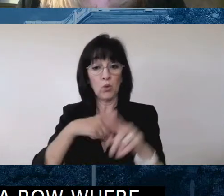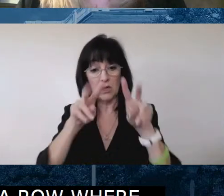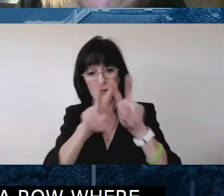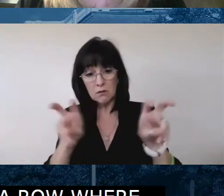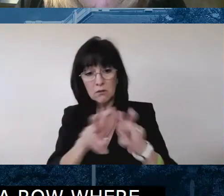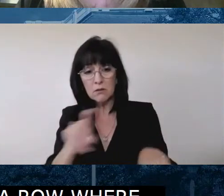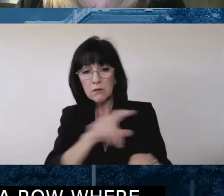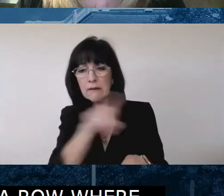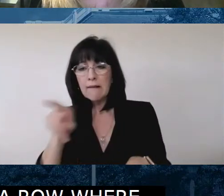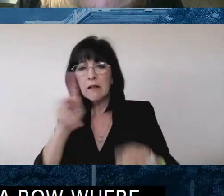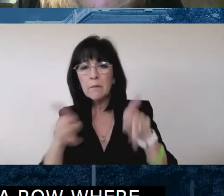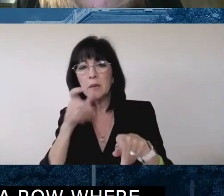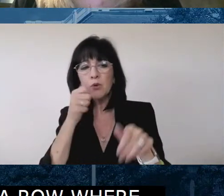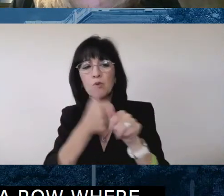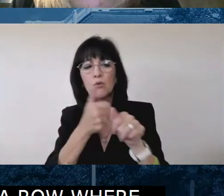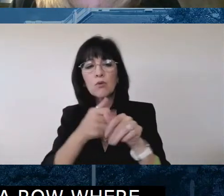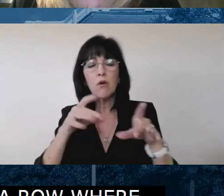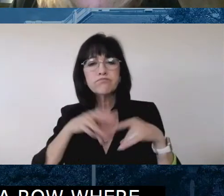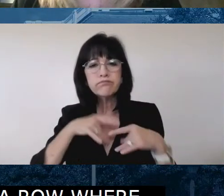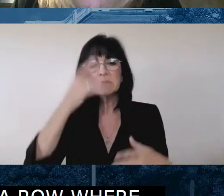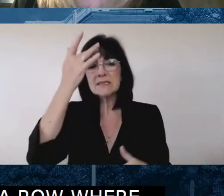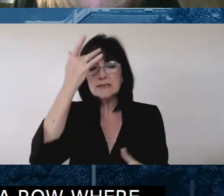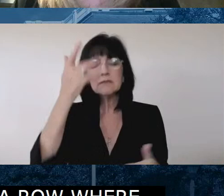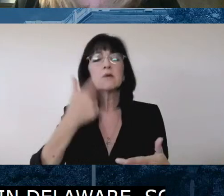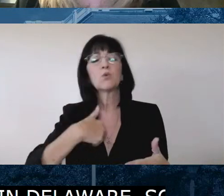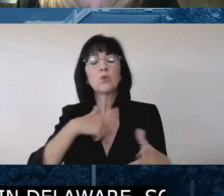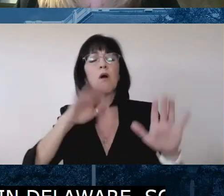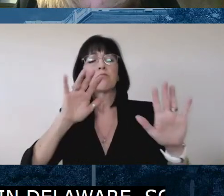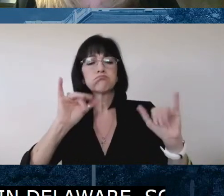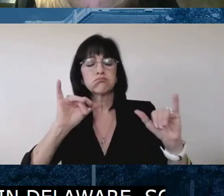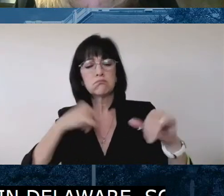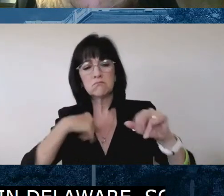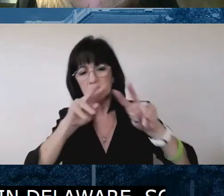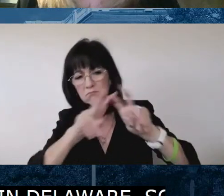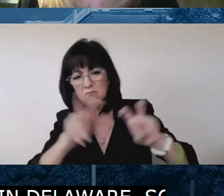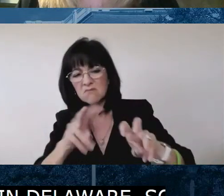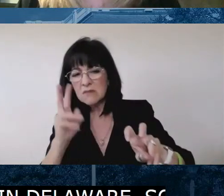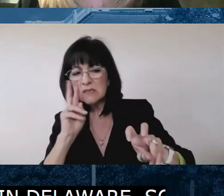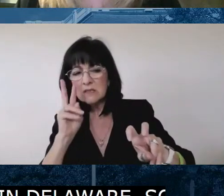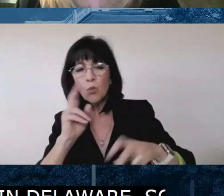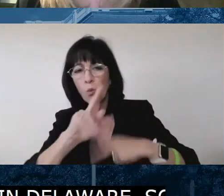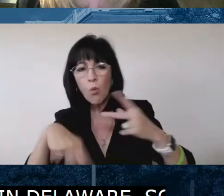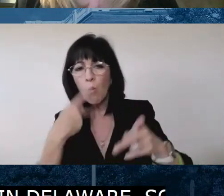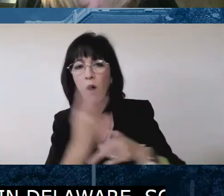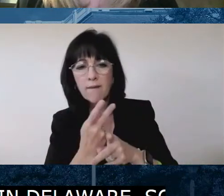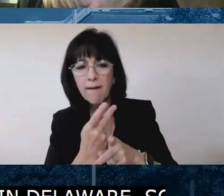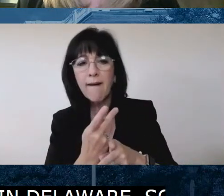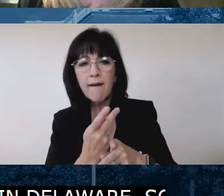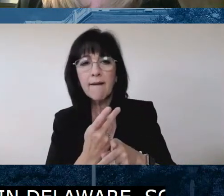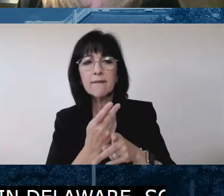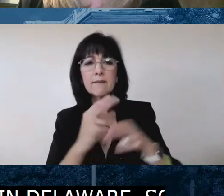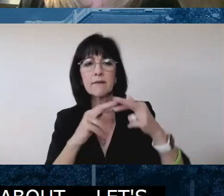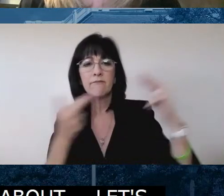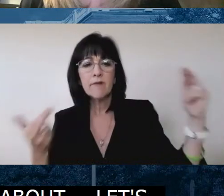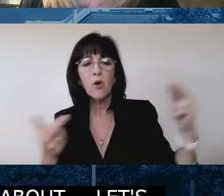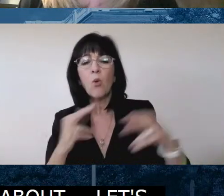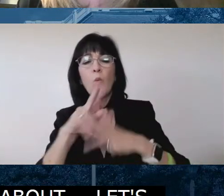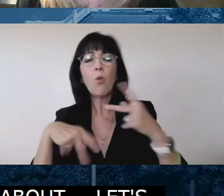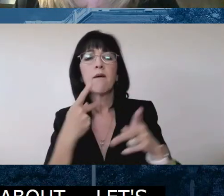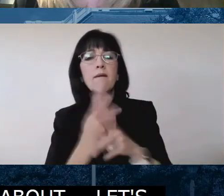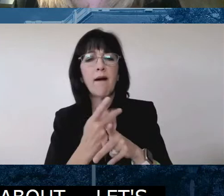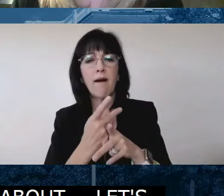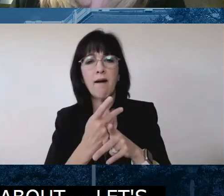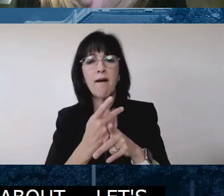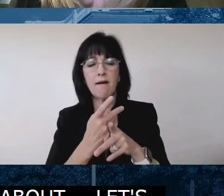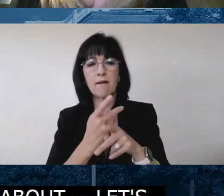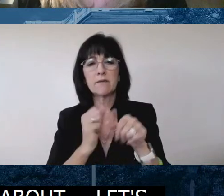So let's talk a little bit more about Delaware, let's talk a little bit more about Delta and the spread of Delta in the